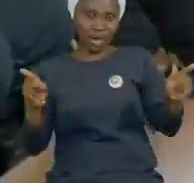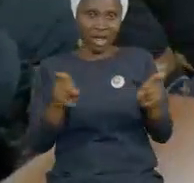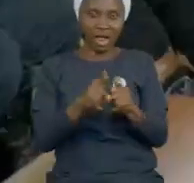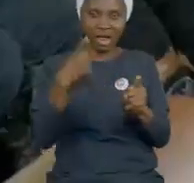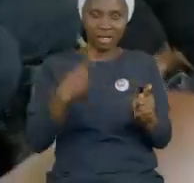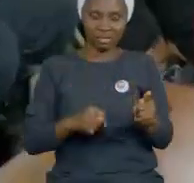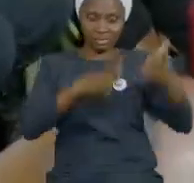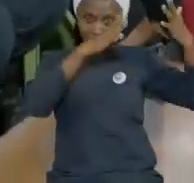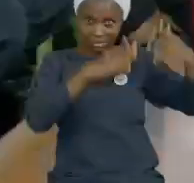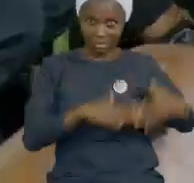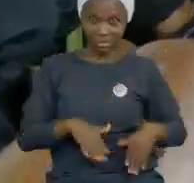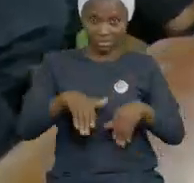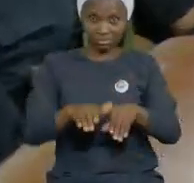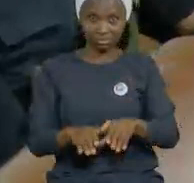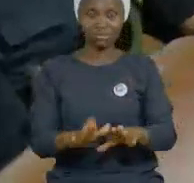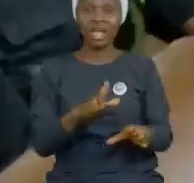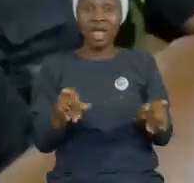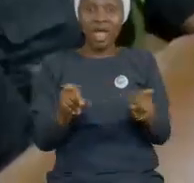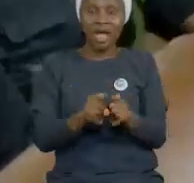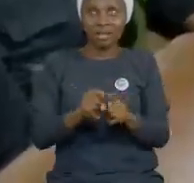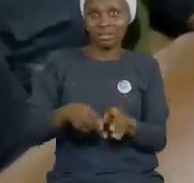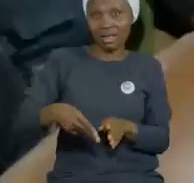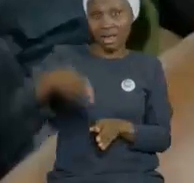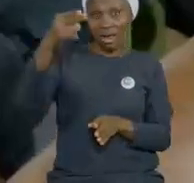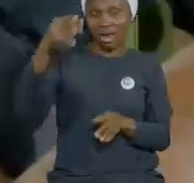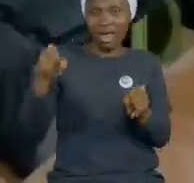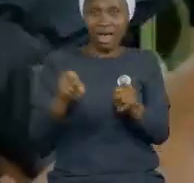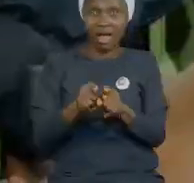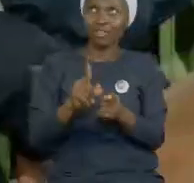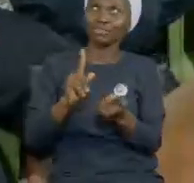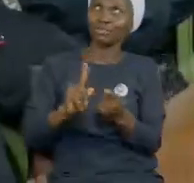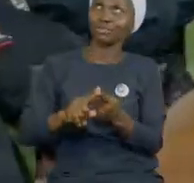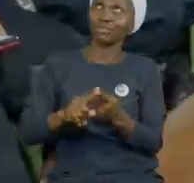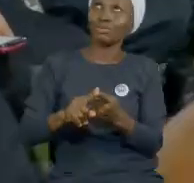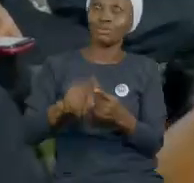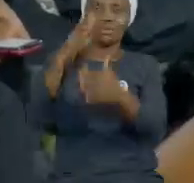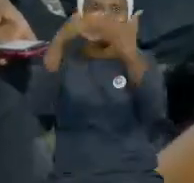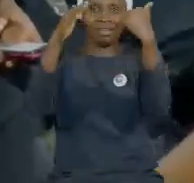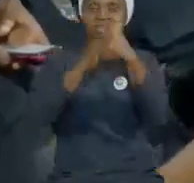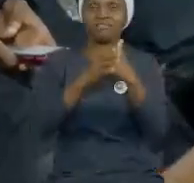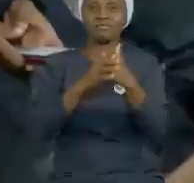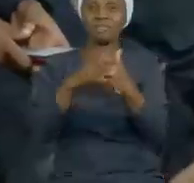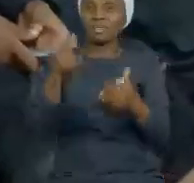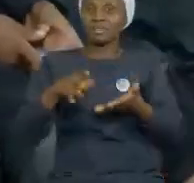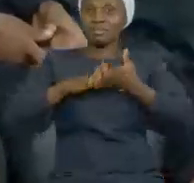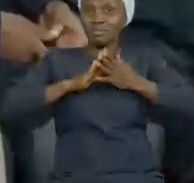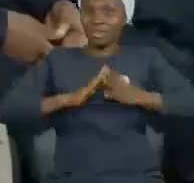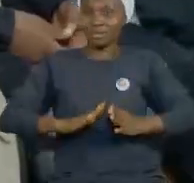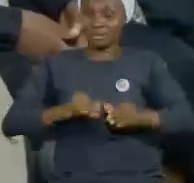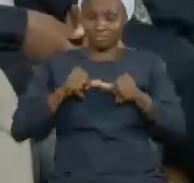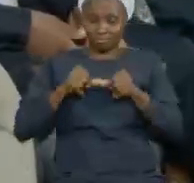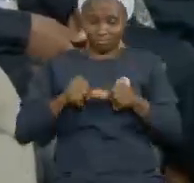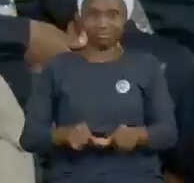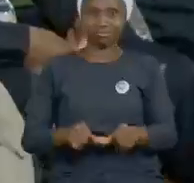sea, as high as unto heaven. The peace permanent,